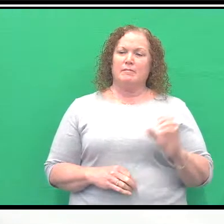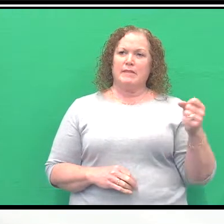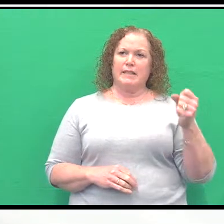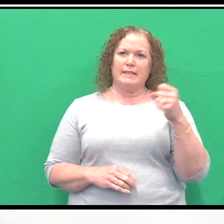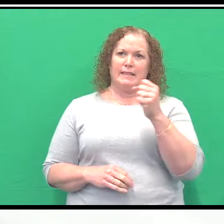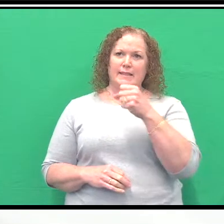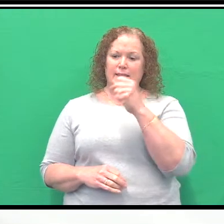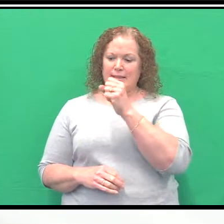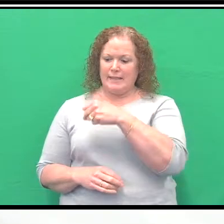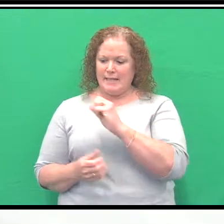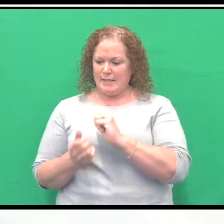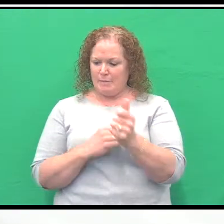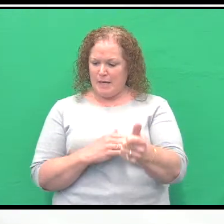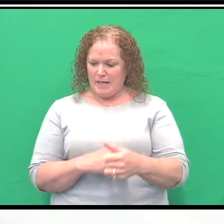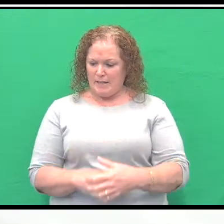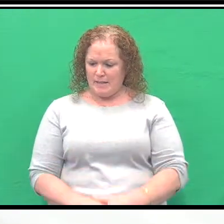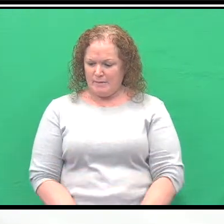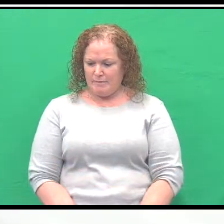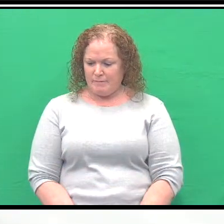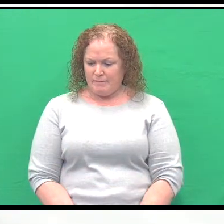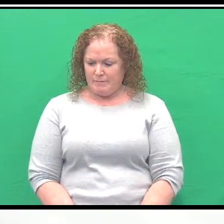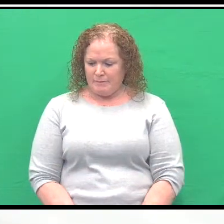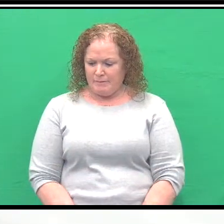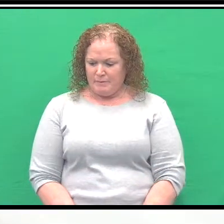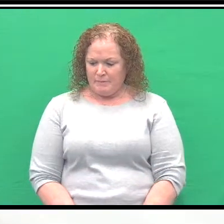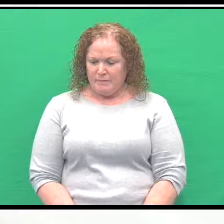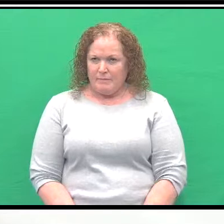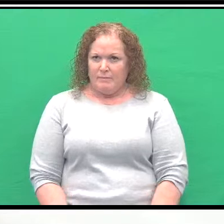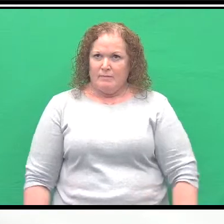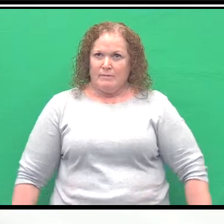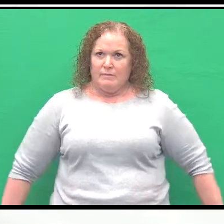Motion passes. Thank you for bringing me back to that.